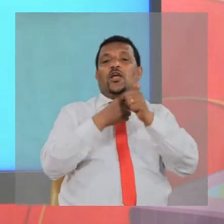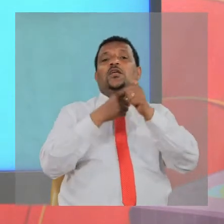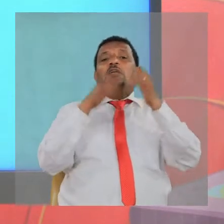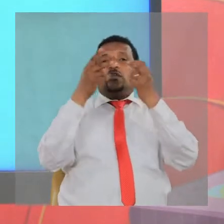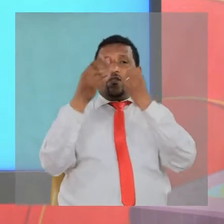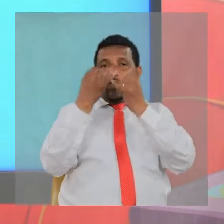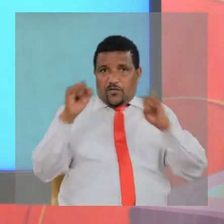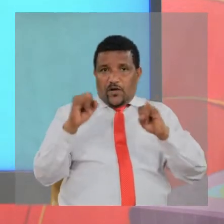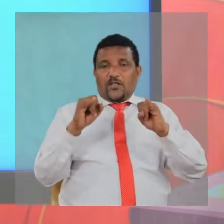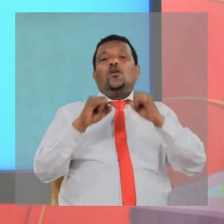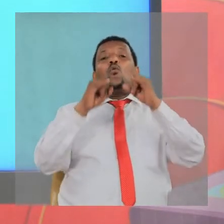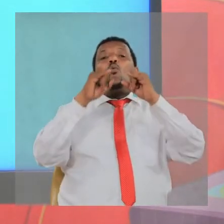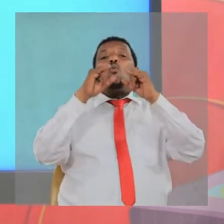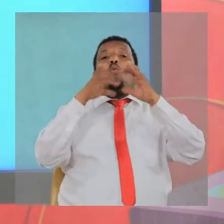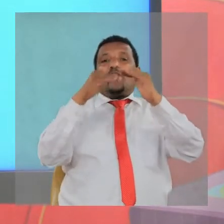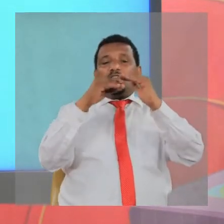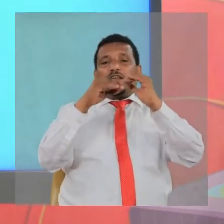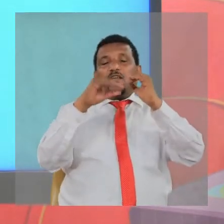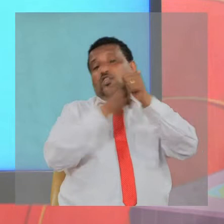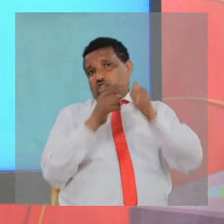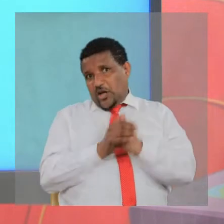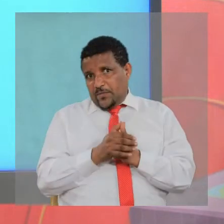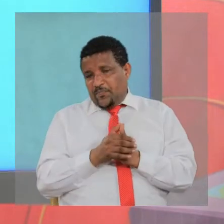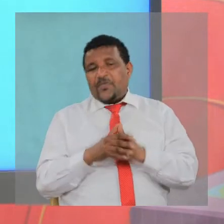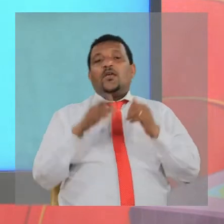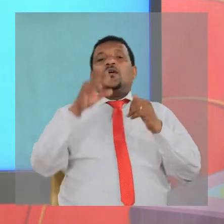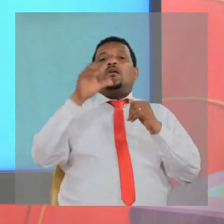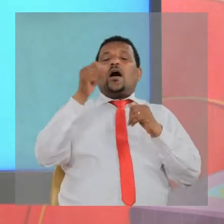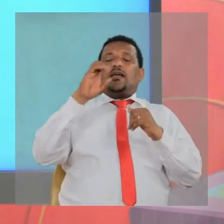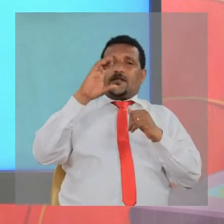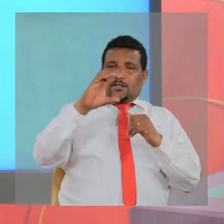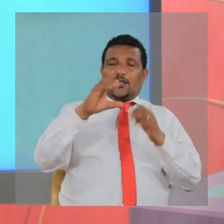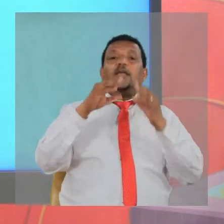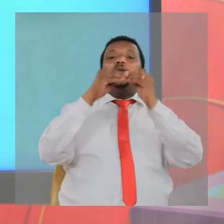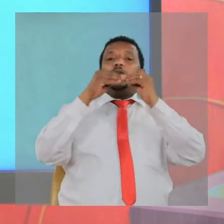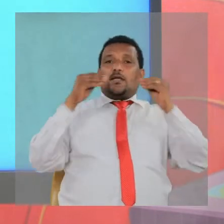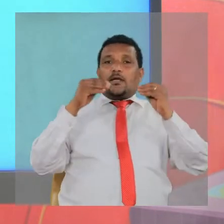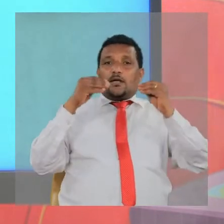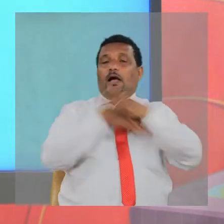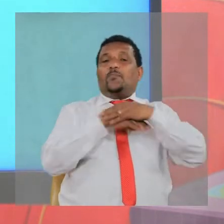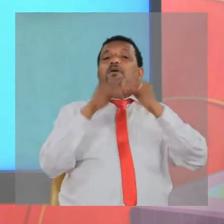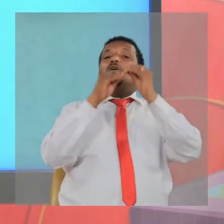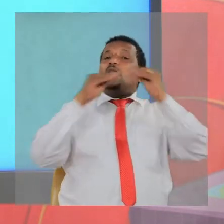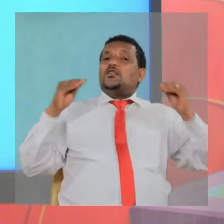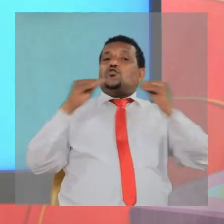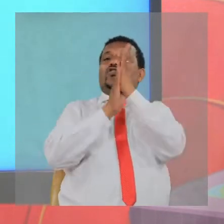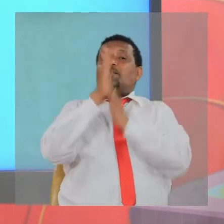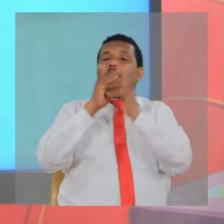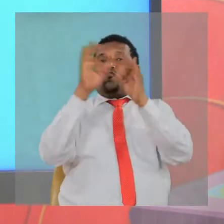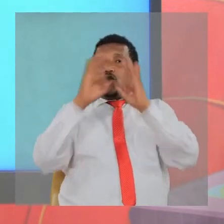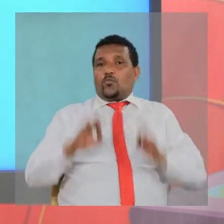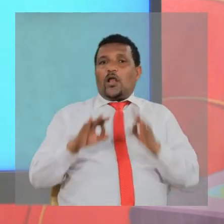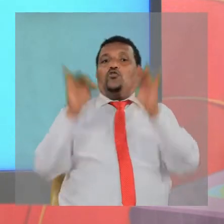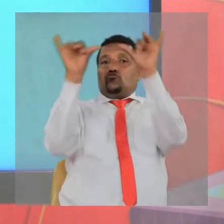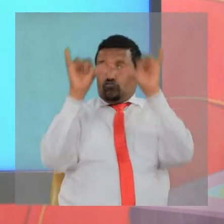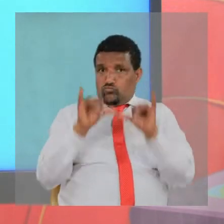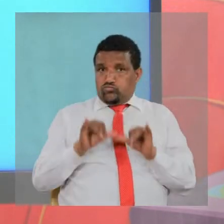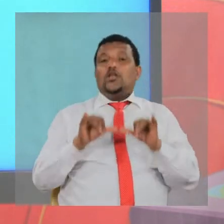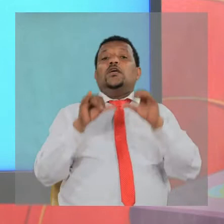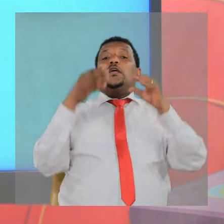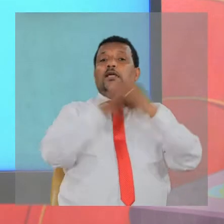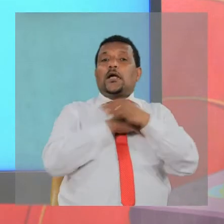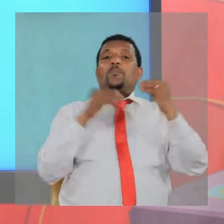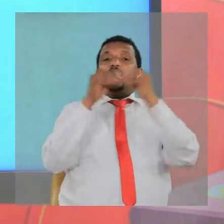divided by quantity initial. The arc income elasticity of demand formula is used to measure income elasticity of